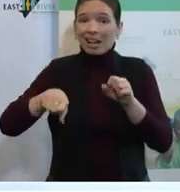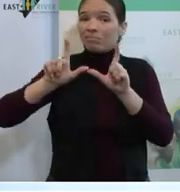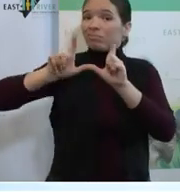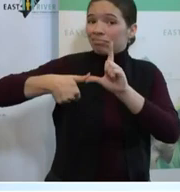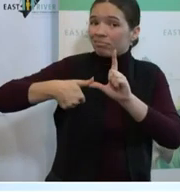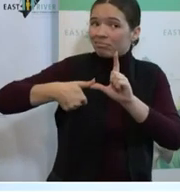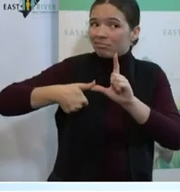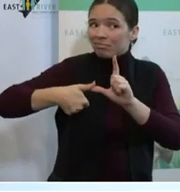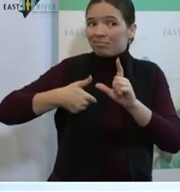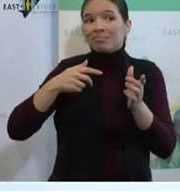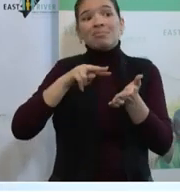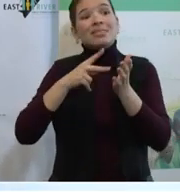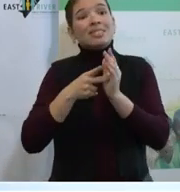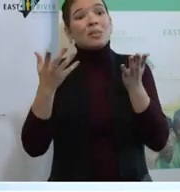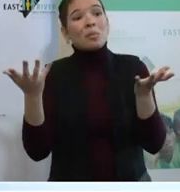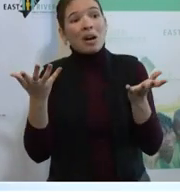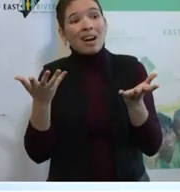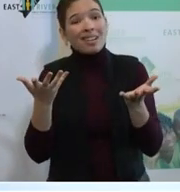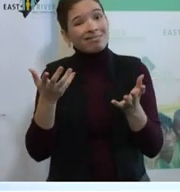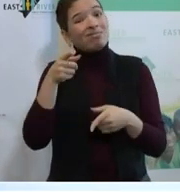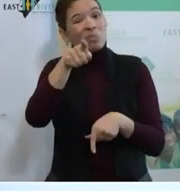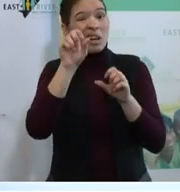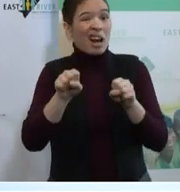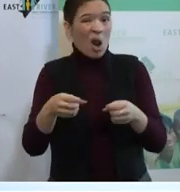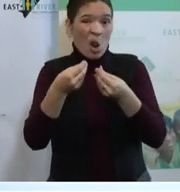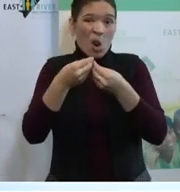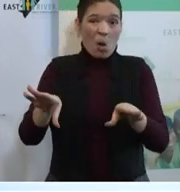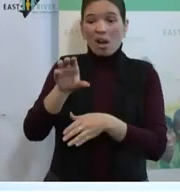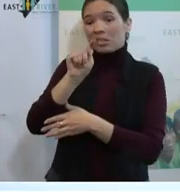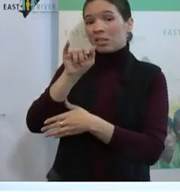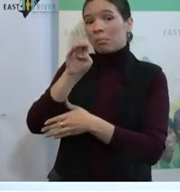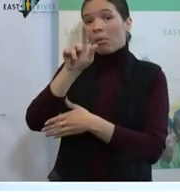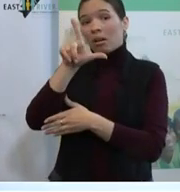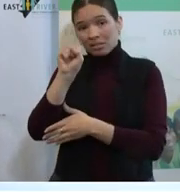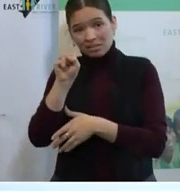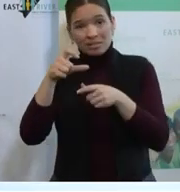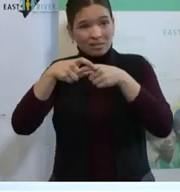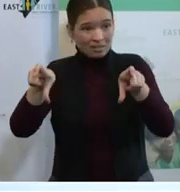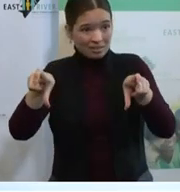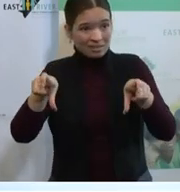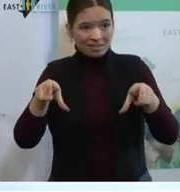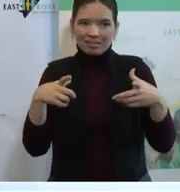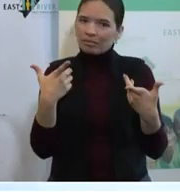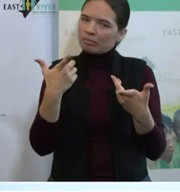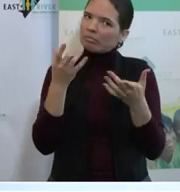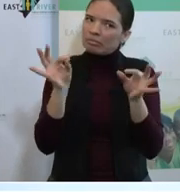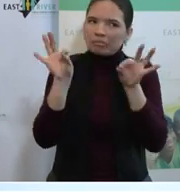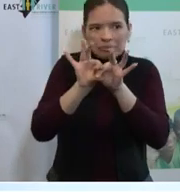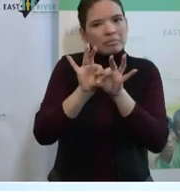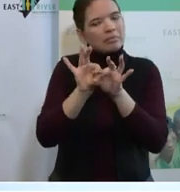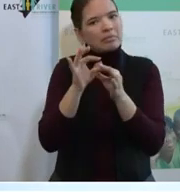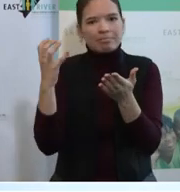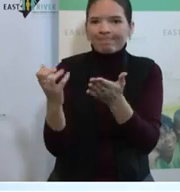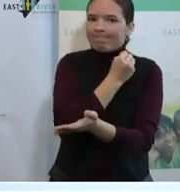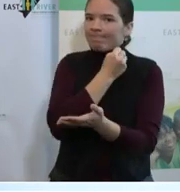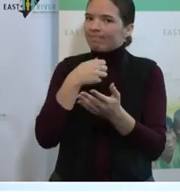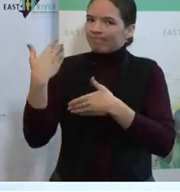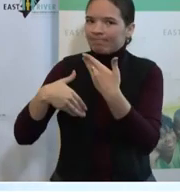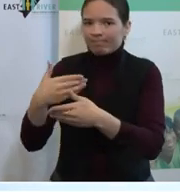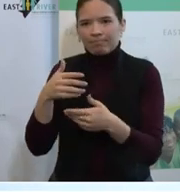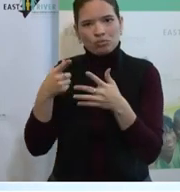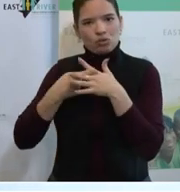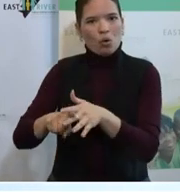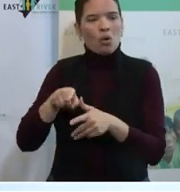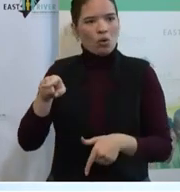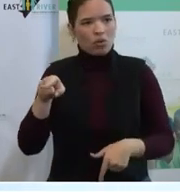sites. So as has been mentioned, is East River Family Strengthening Collaborative has had a tax site for over 15 years, and